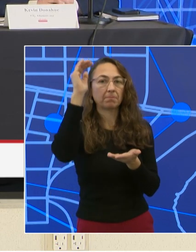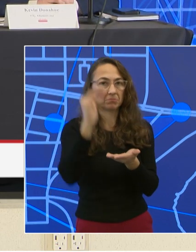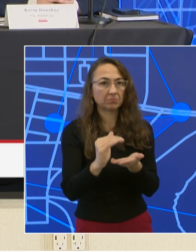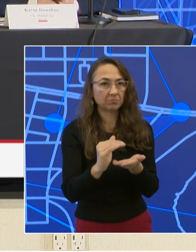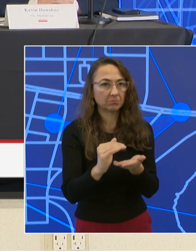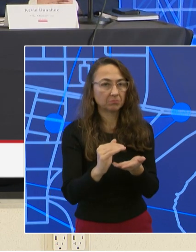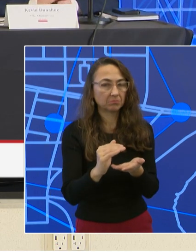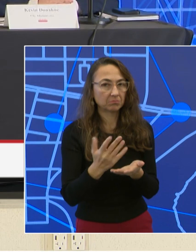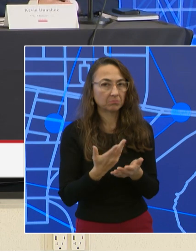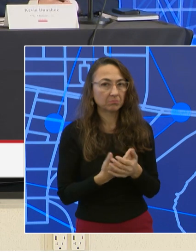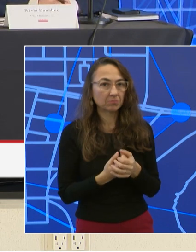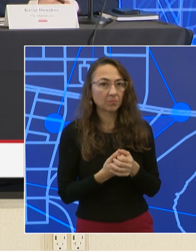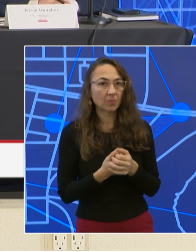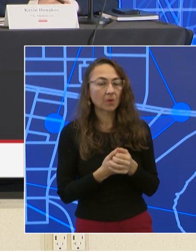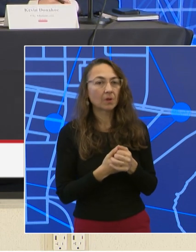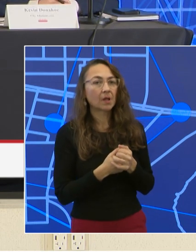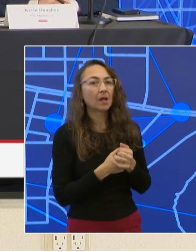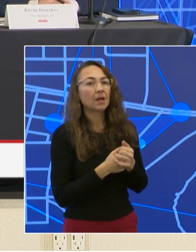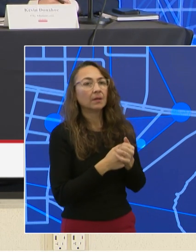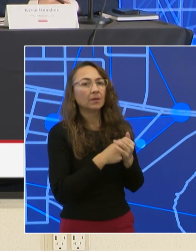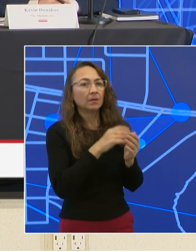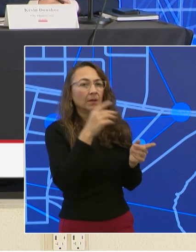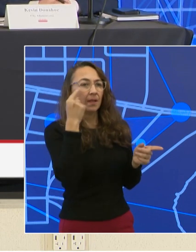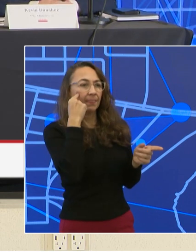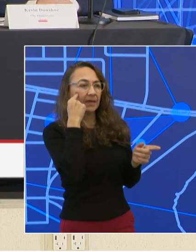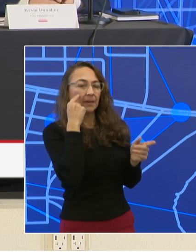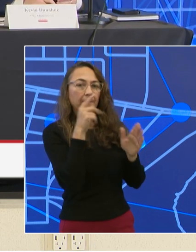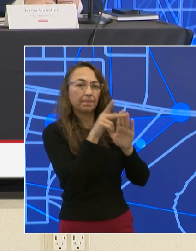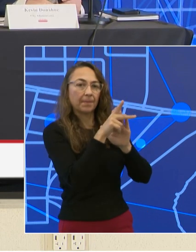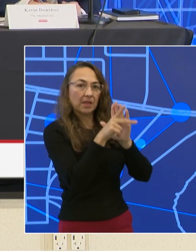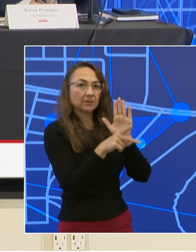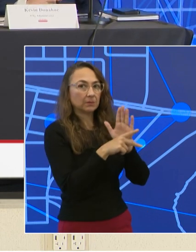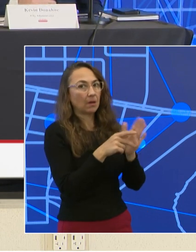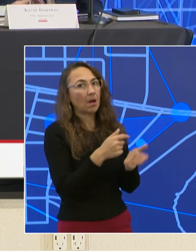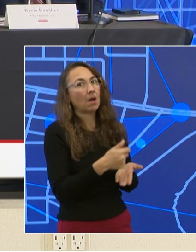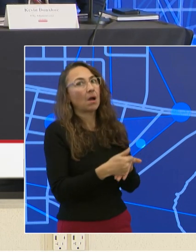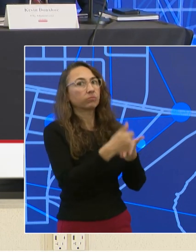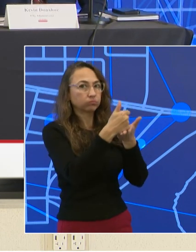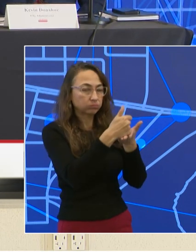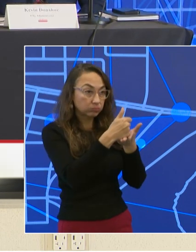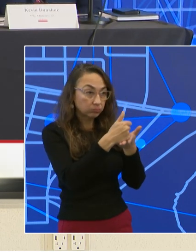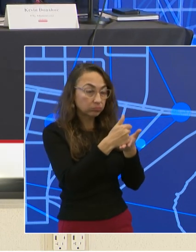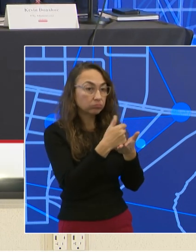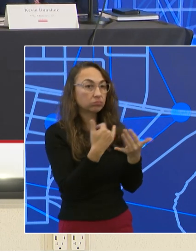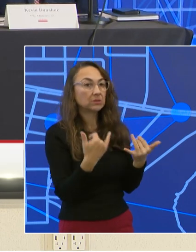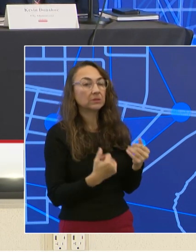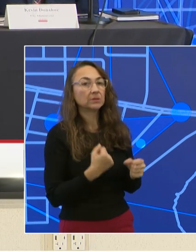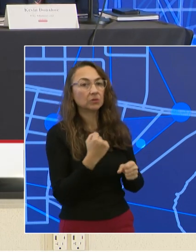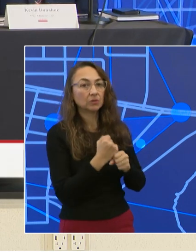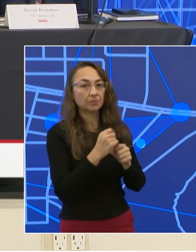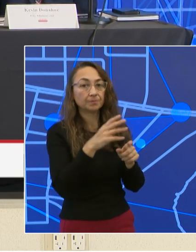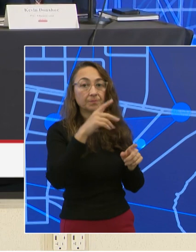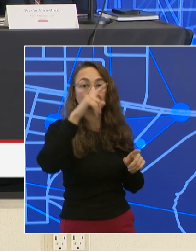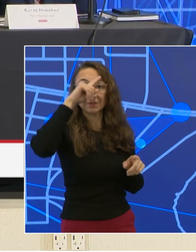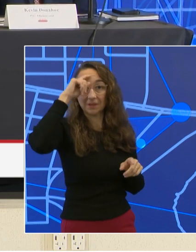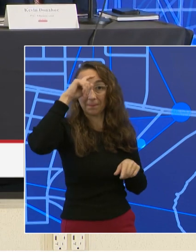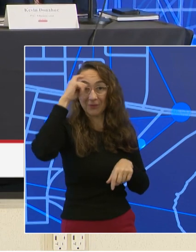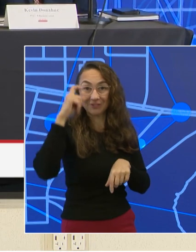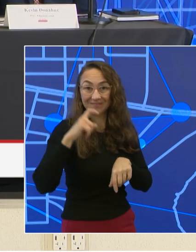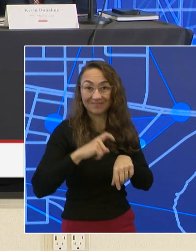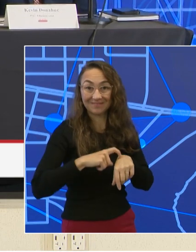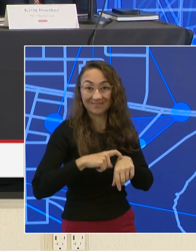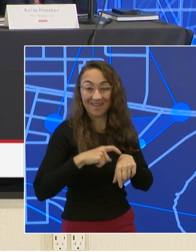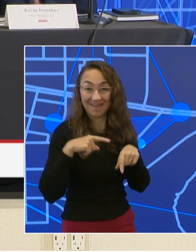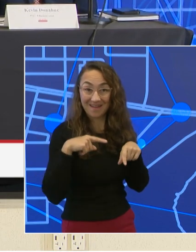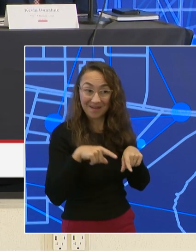I think policy has helped us a lot this year. And both during the summertime, we saw the numbers really start to drop during